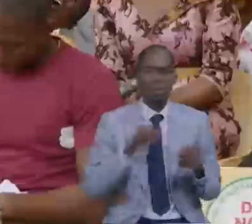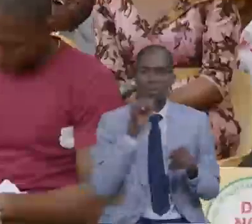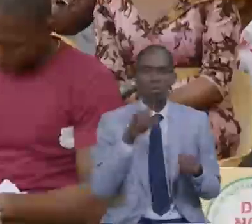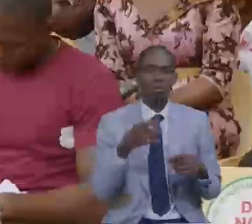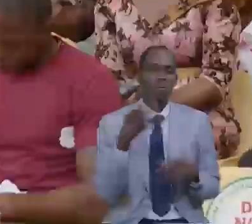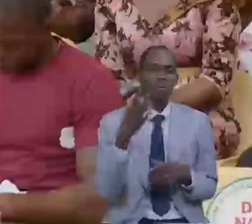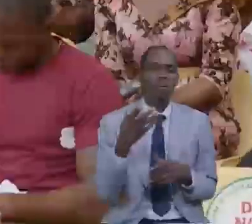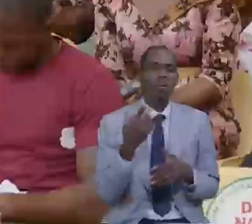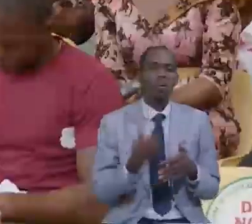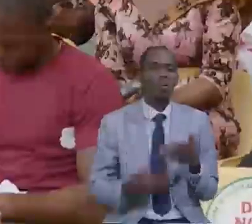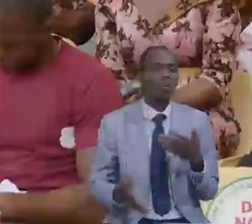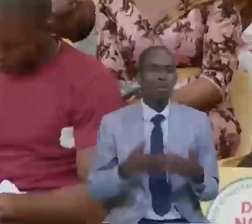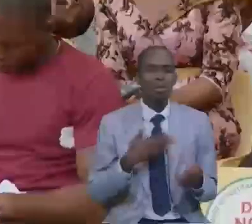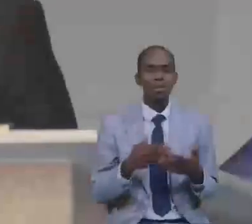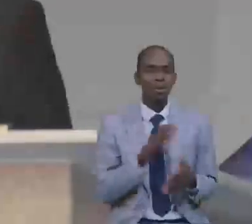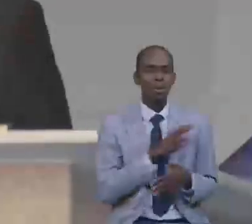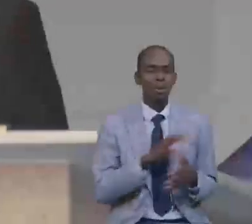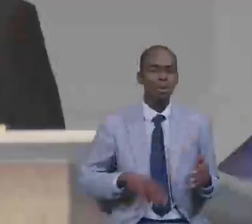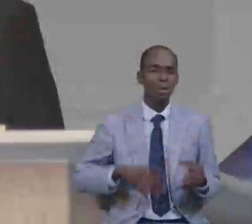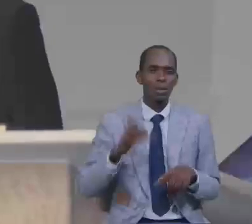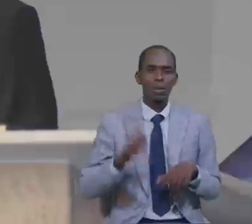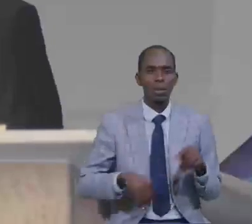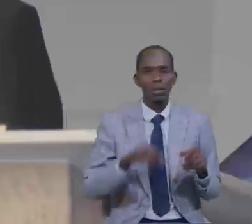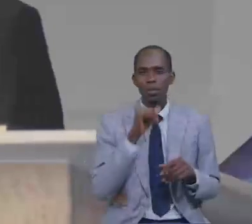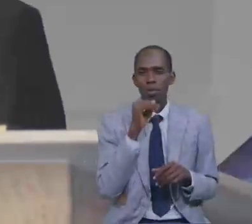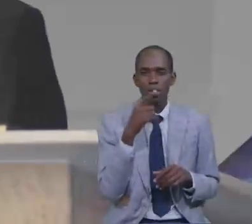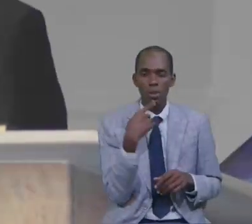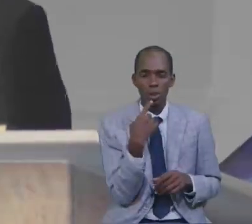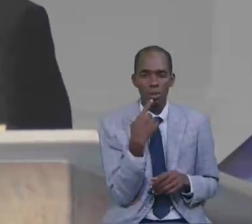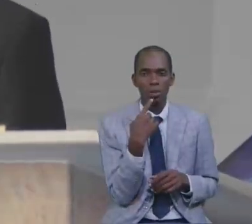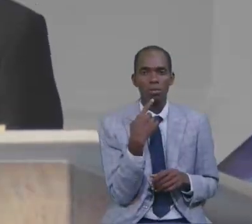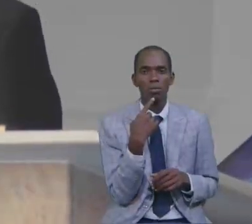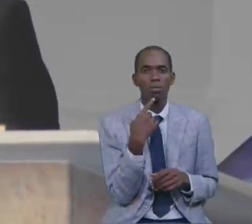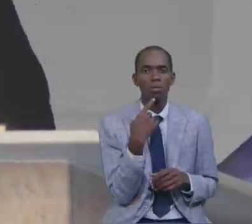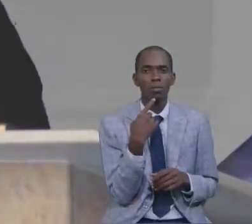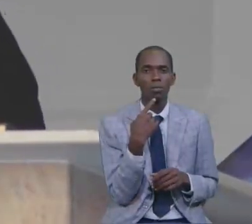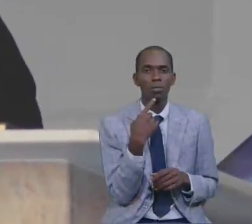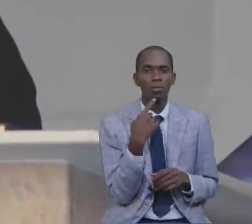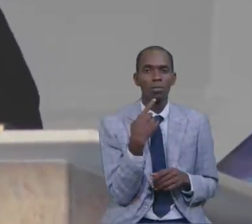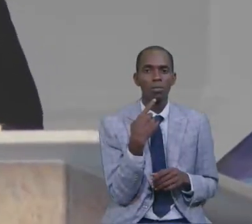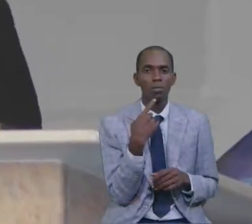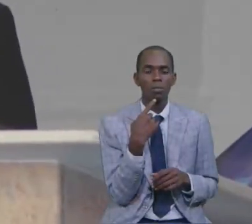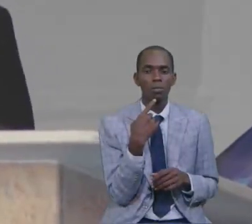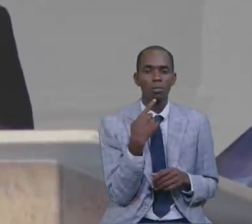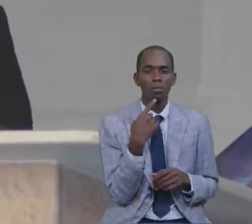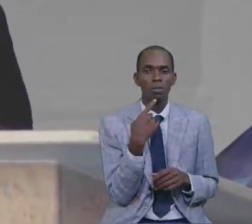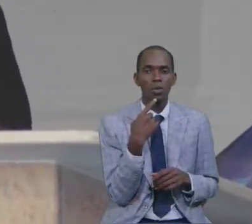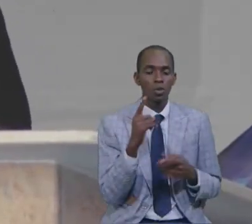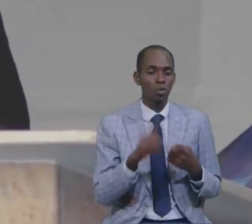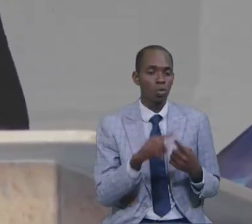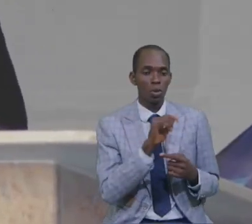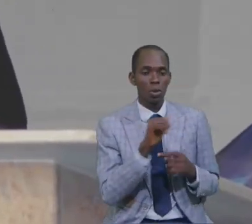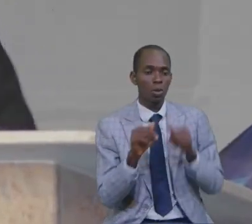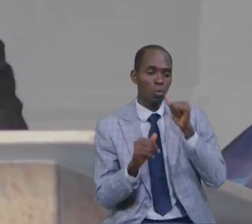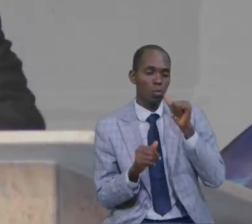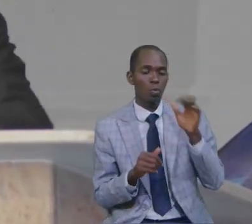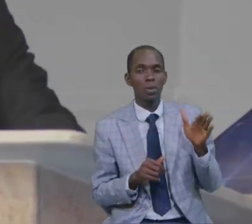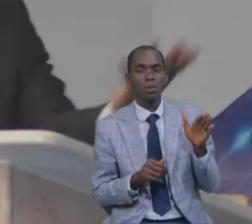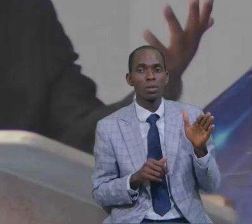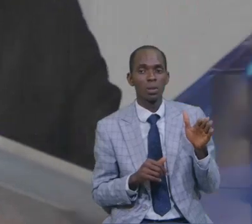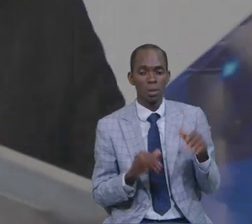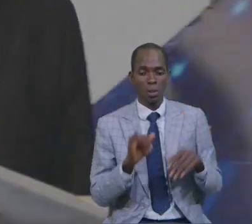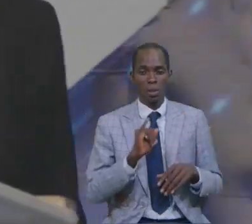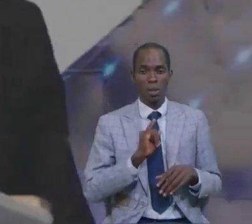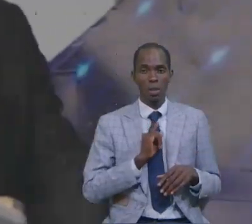to a woman, I, as a man, cannot say to her.